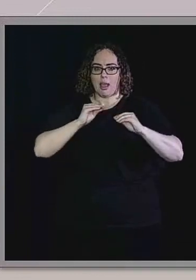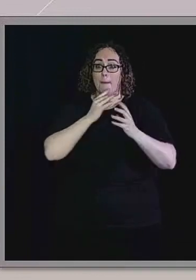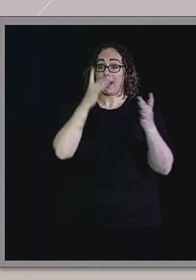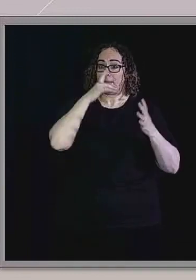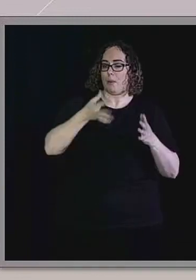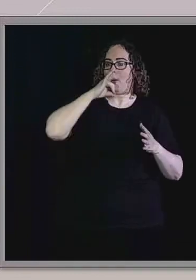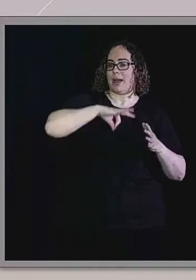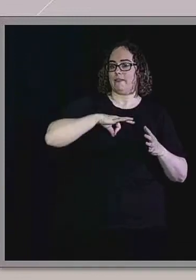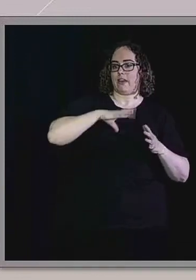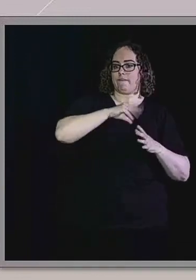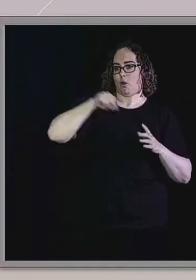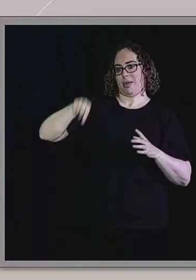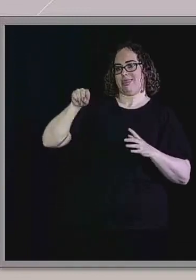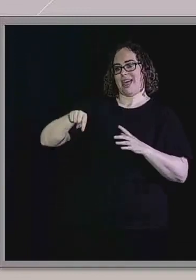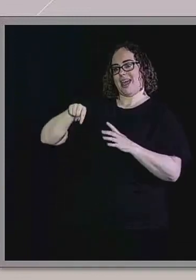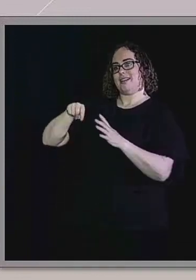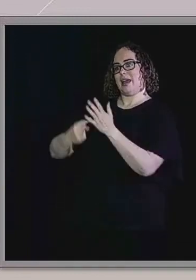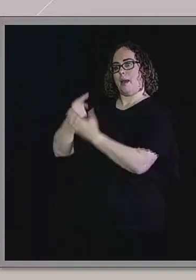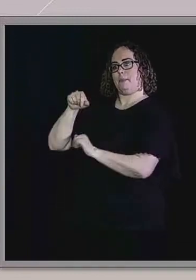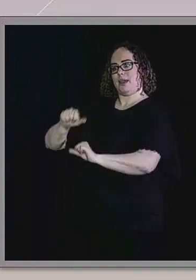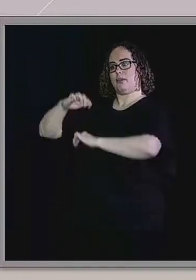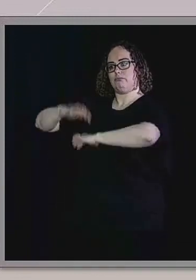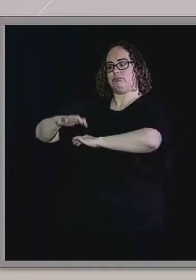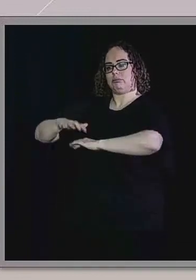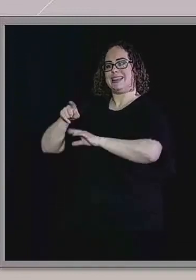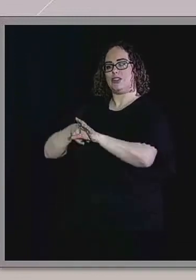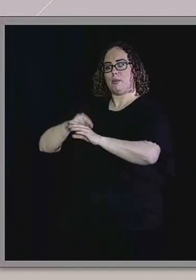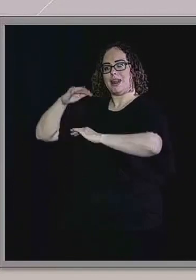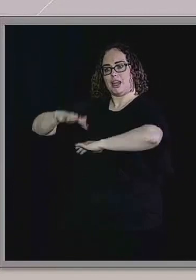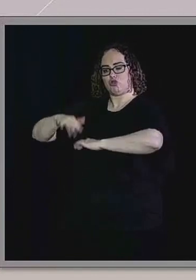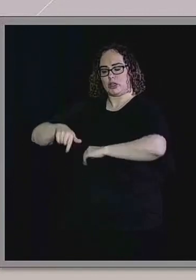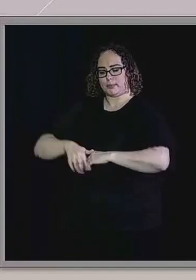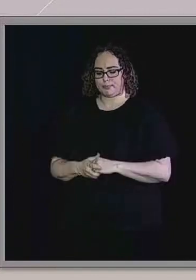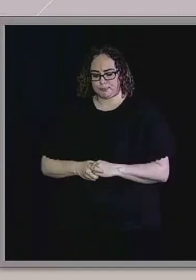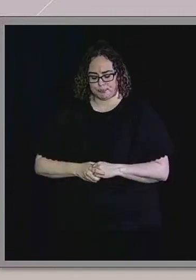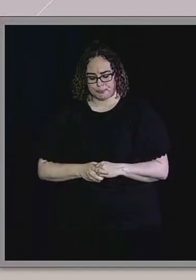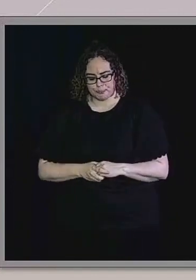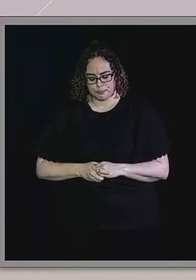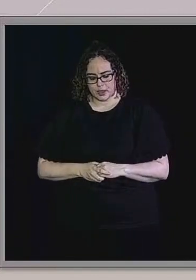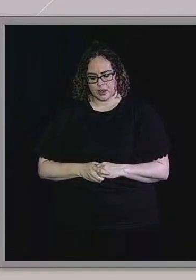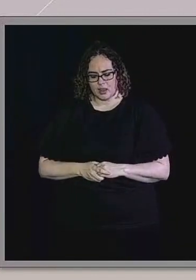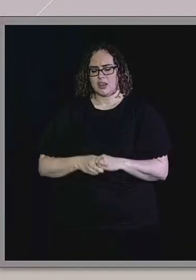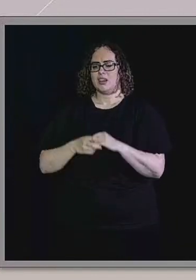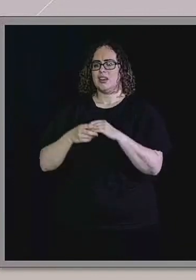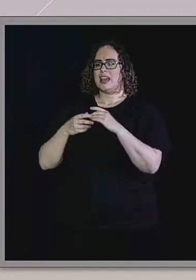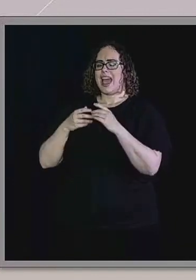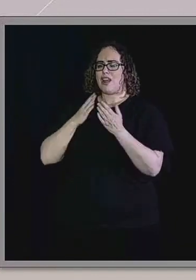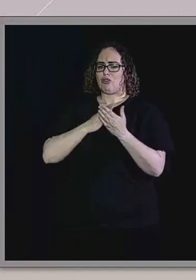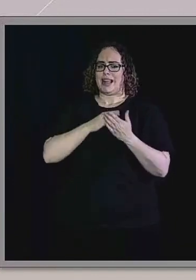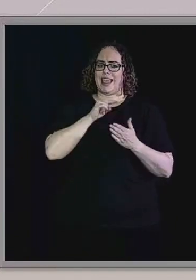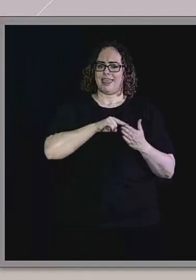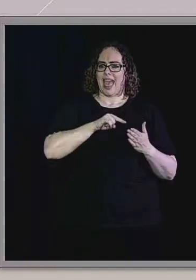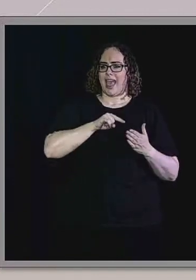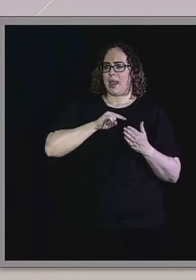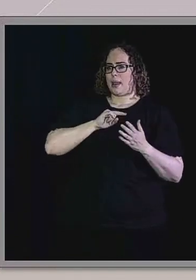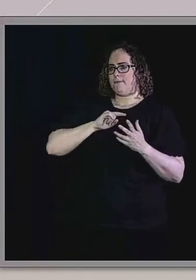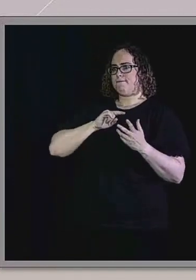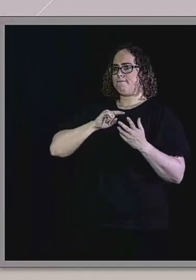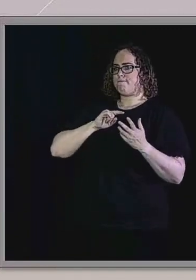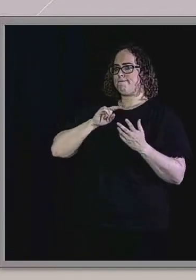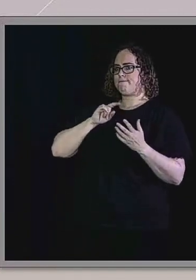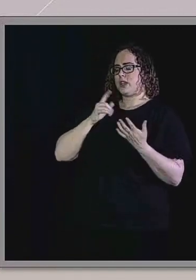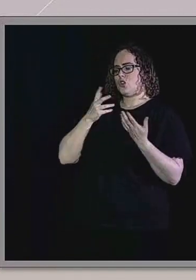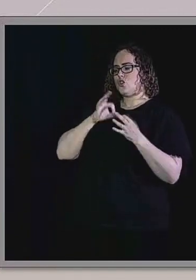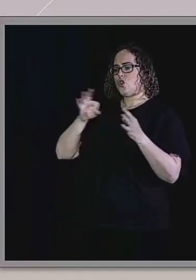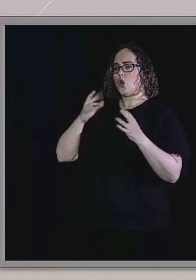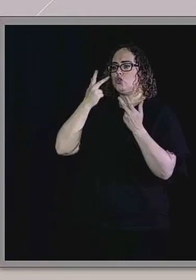not respecting those rights at all, and really acting as if native title doesn't exist, and that Aboriginal people